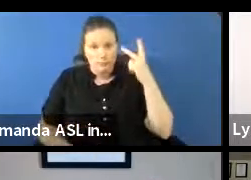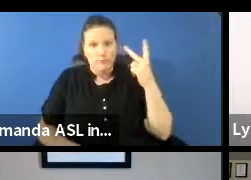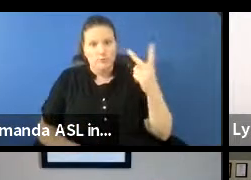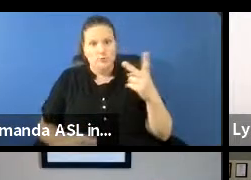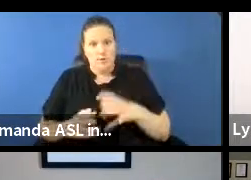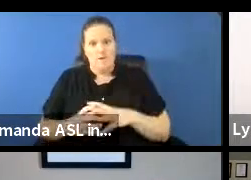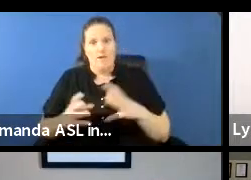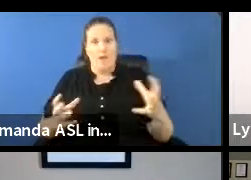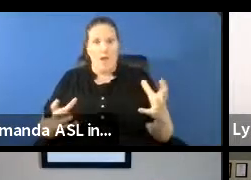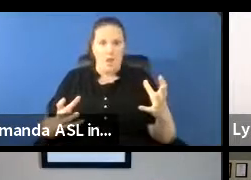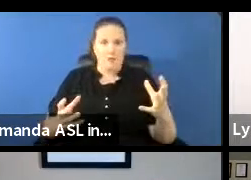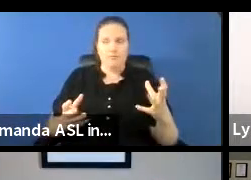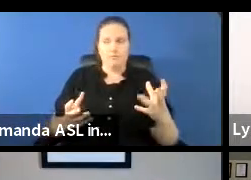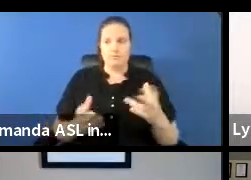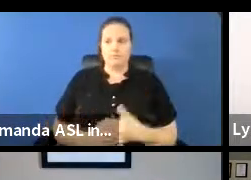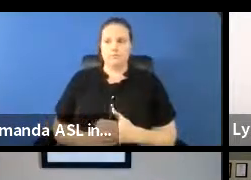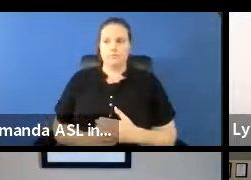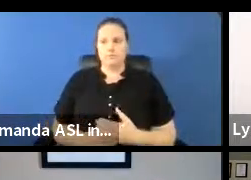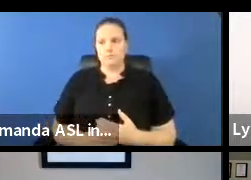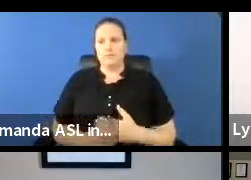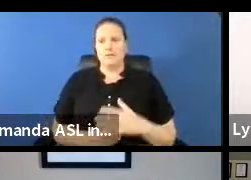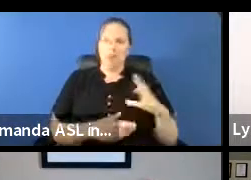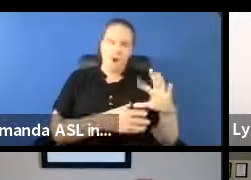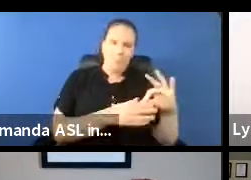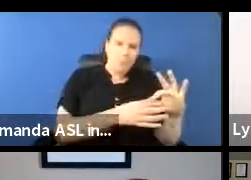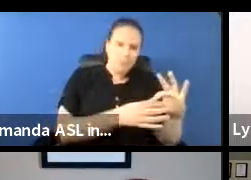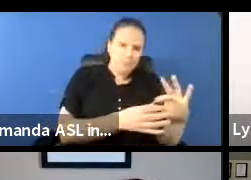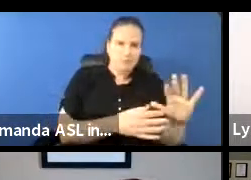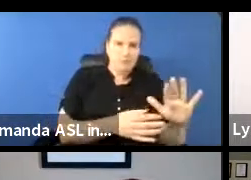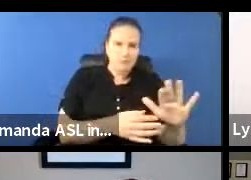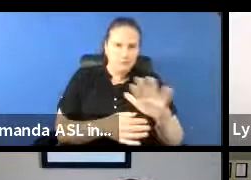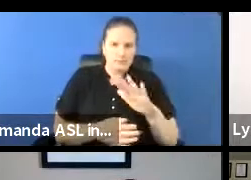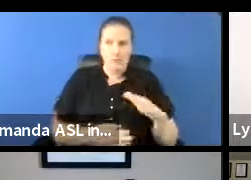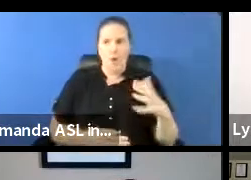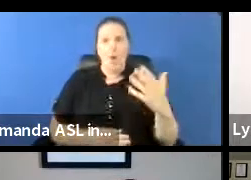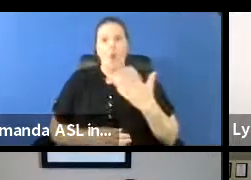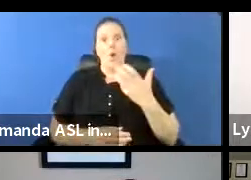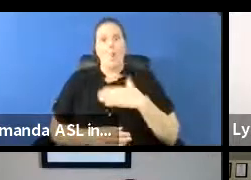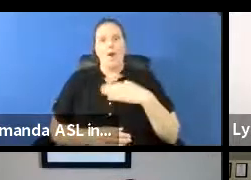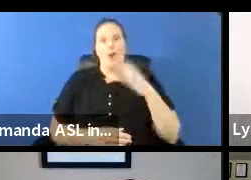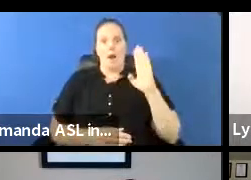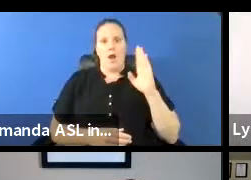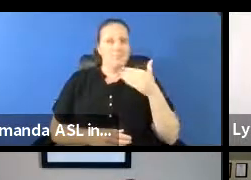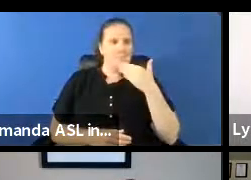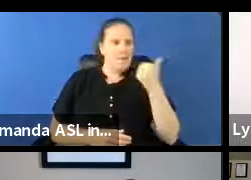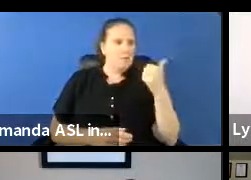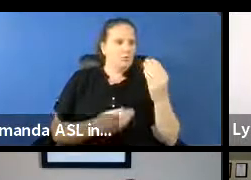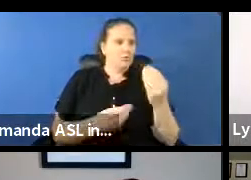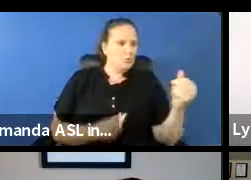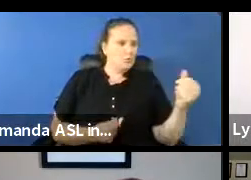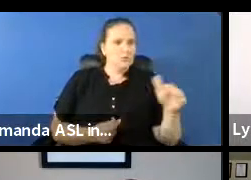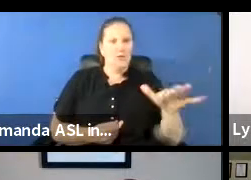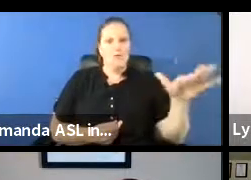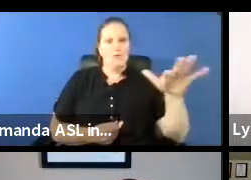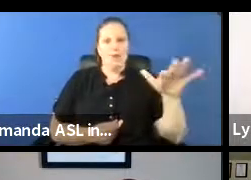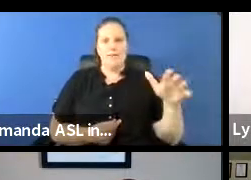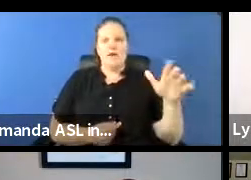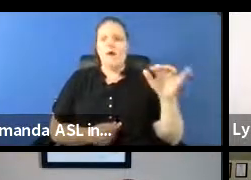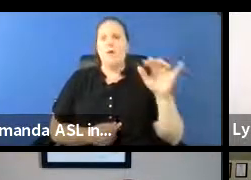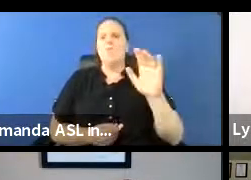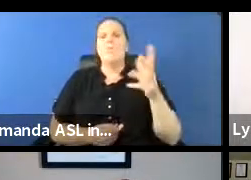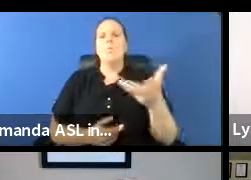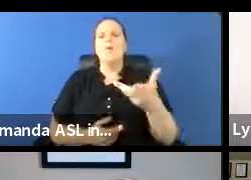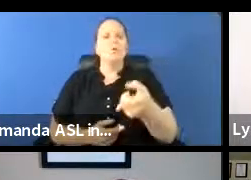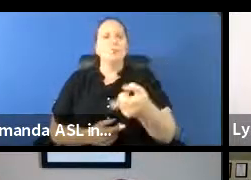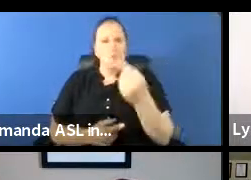lot of side comments about, oh my God, there are better solutions out there than what you guys